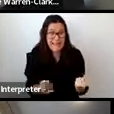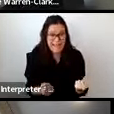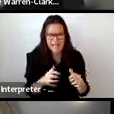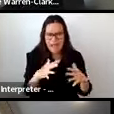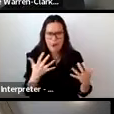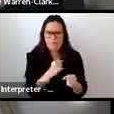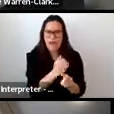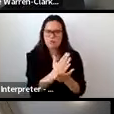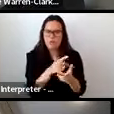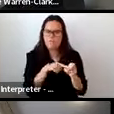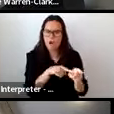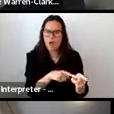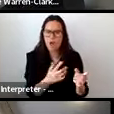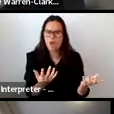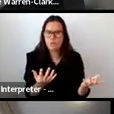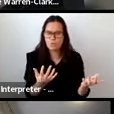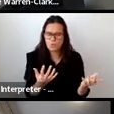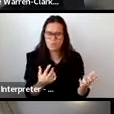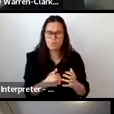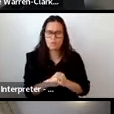them, have